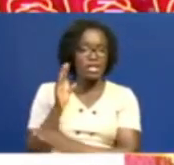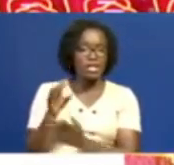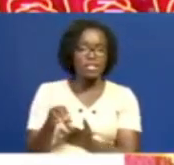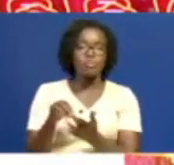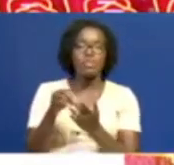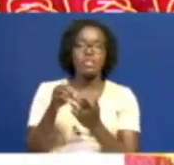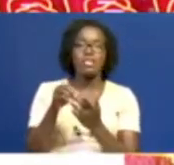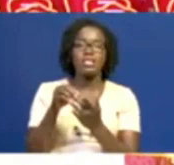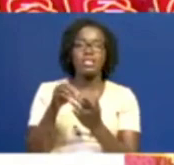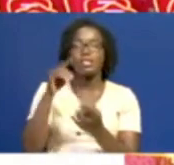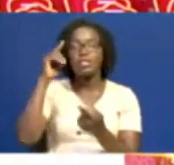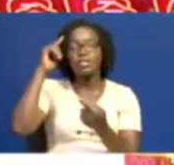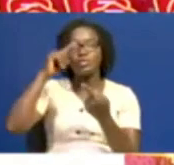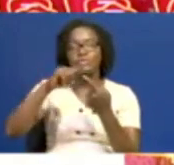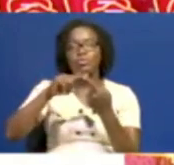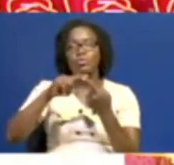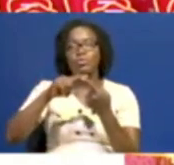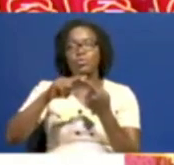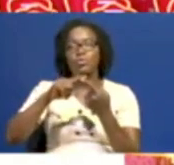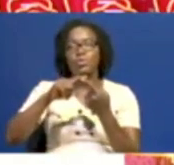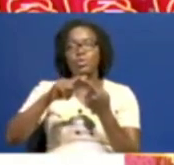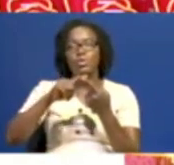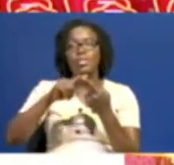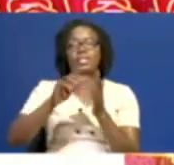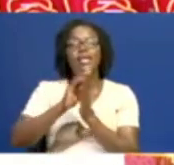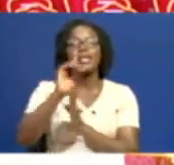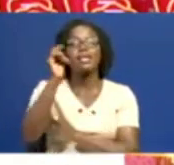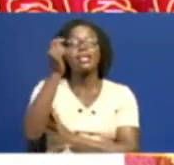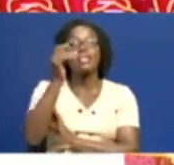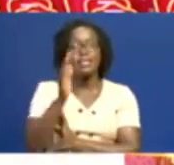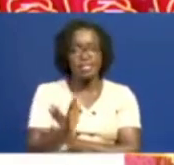especially to the KDF fraternity,